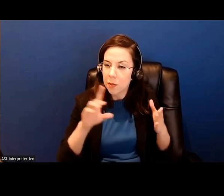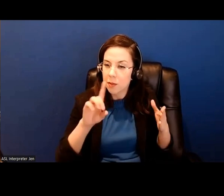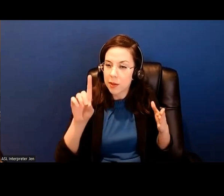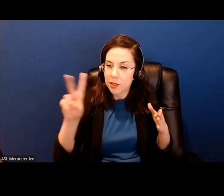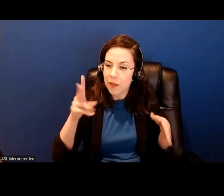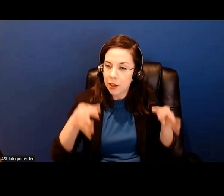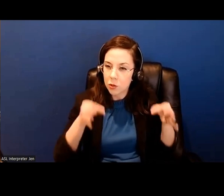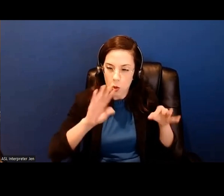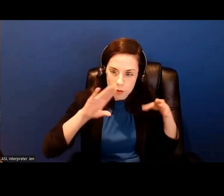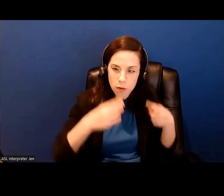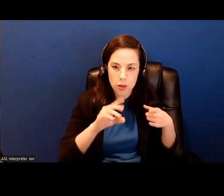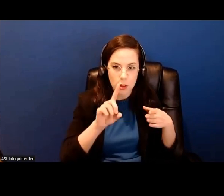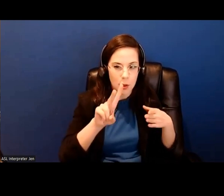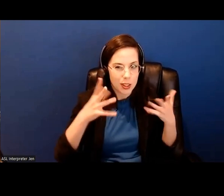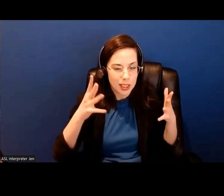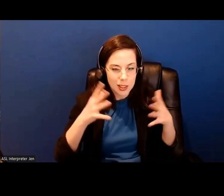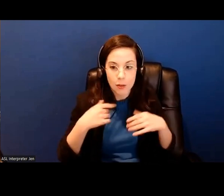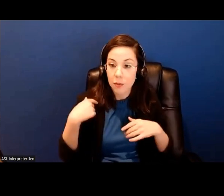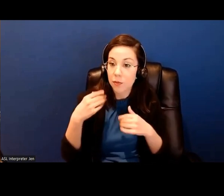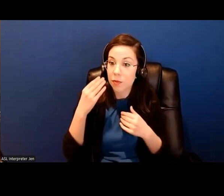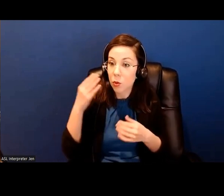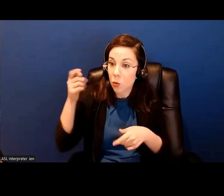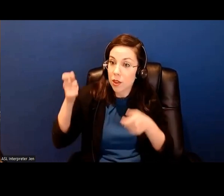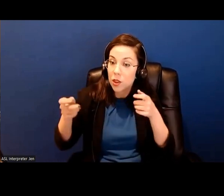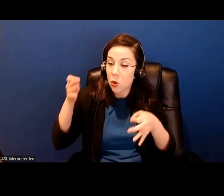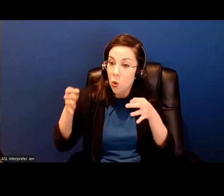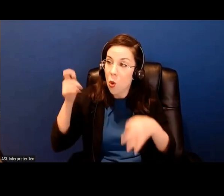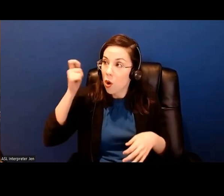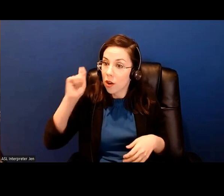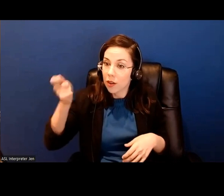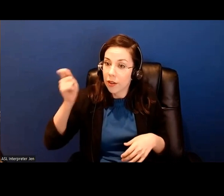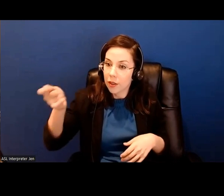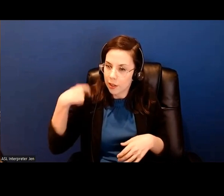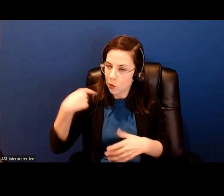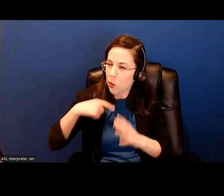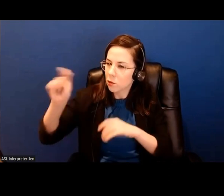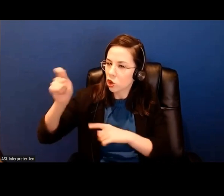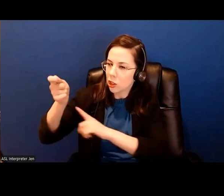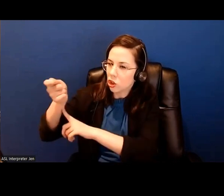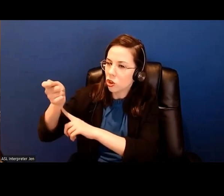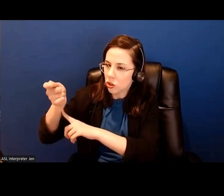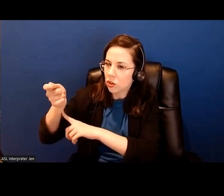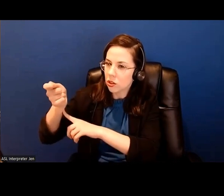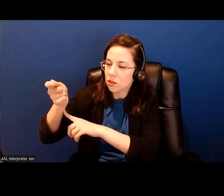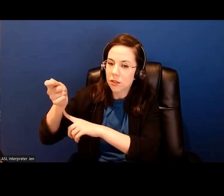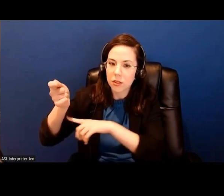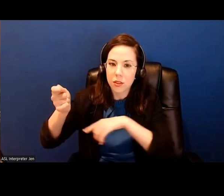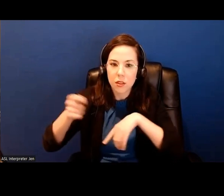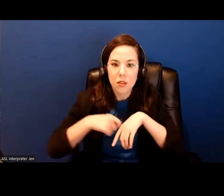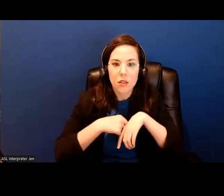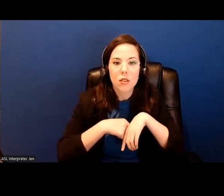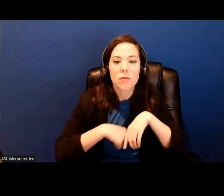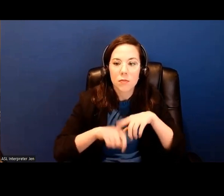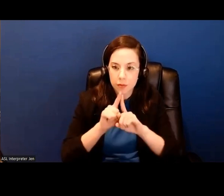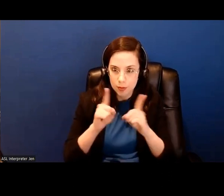So one way that we share information in the court is that we regularly are in communication with the judges, the district attorney's